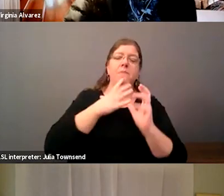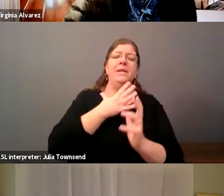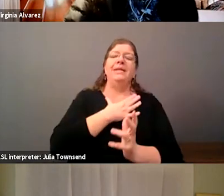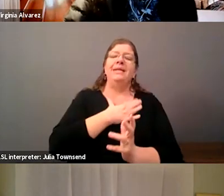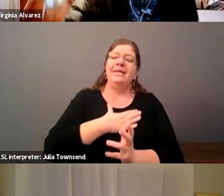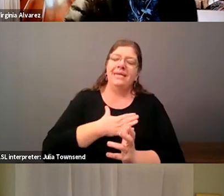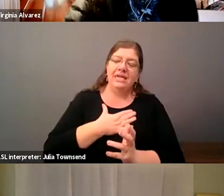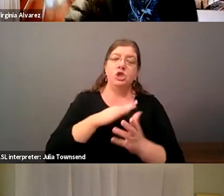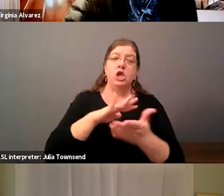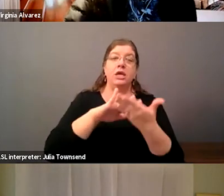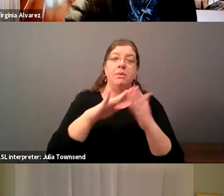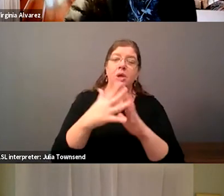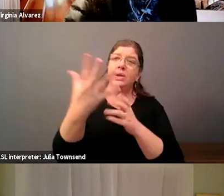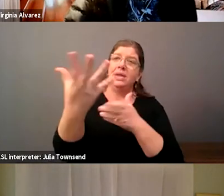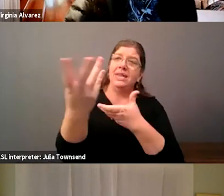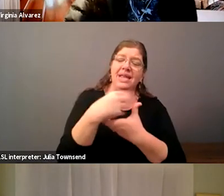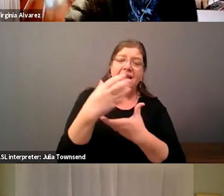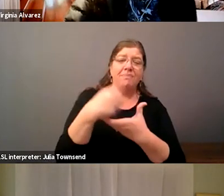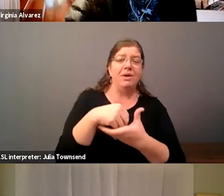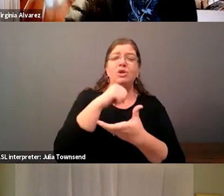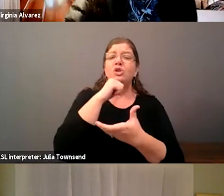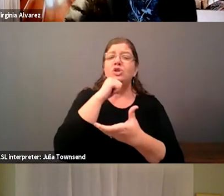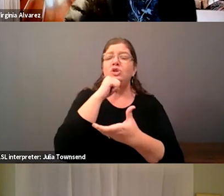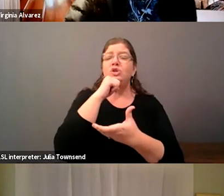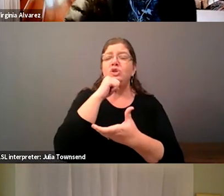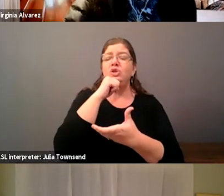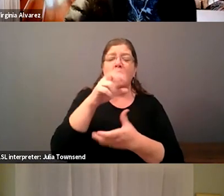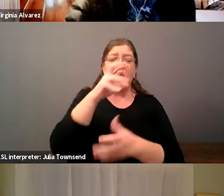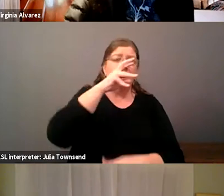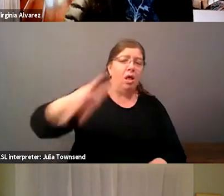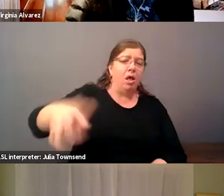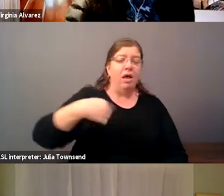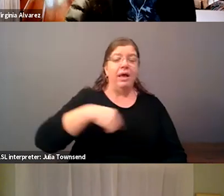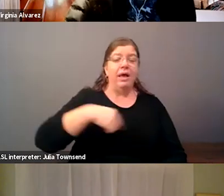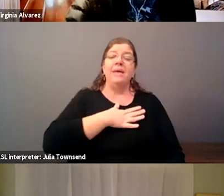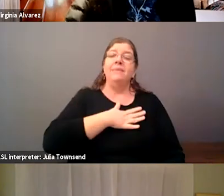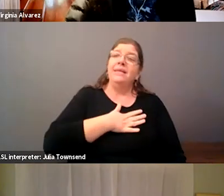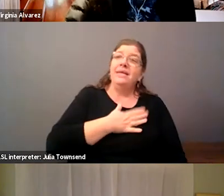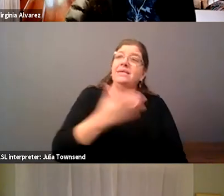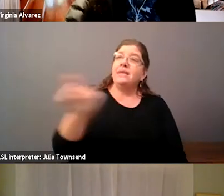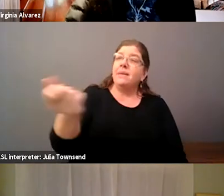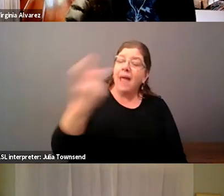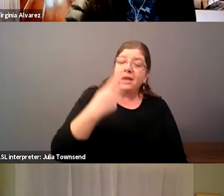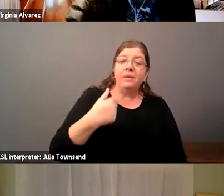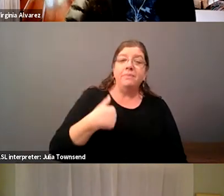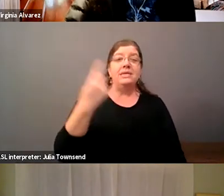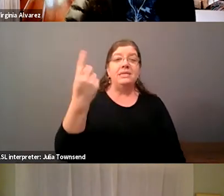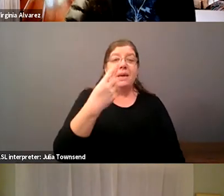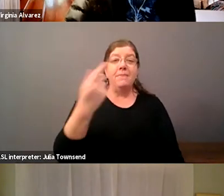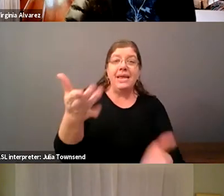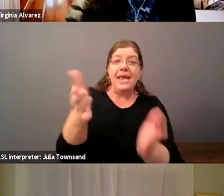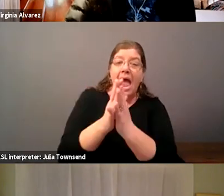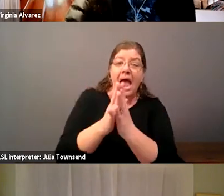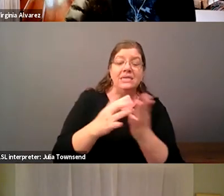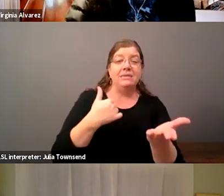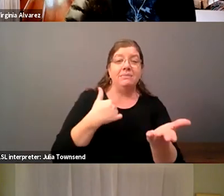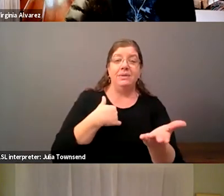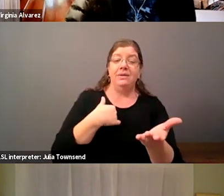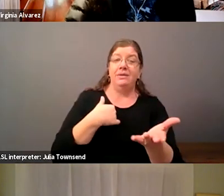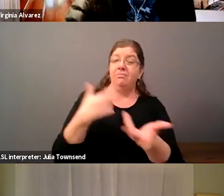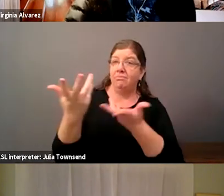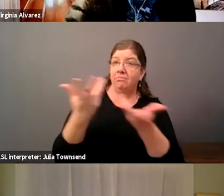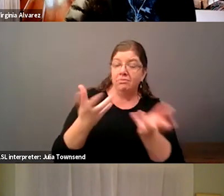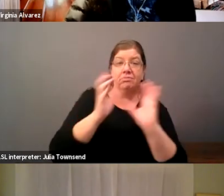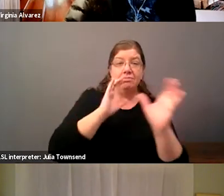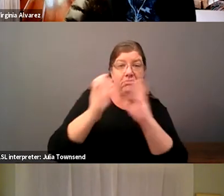community engagement don't throw us under the bus and come back to me somebody ask me stay with me you